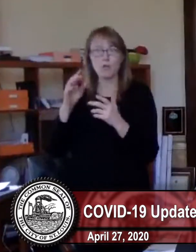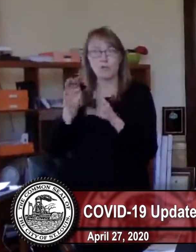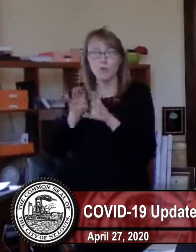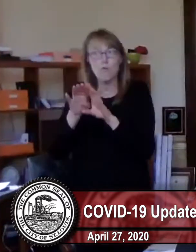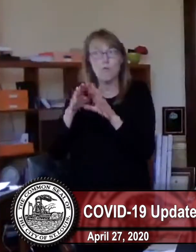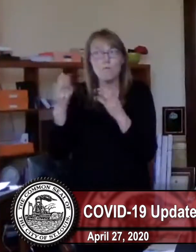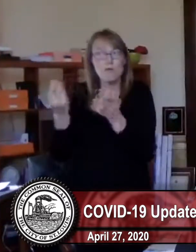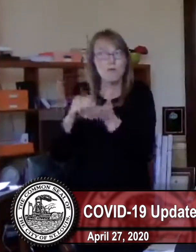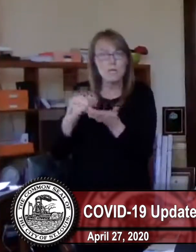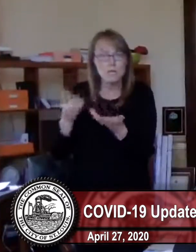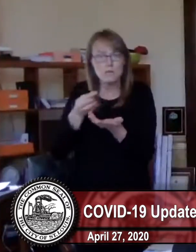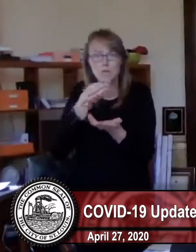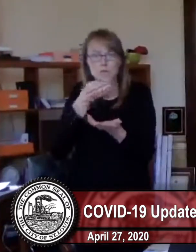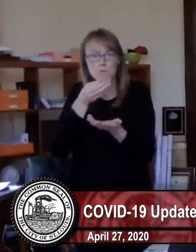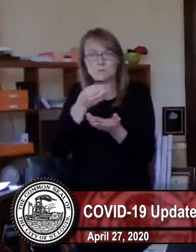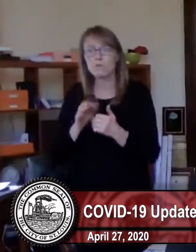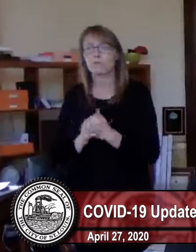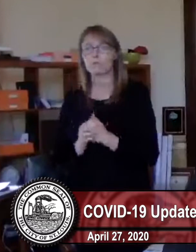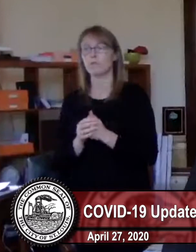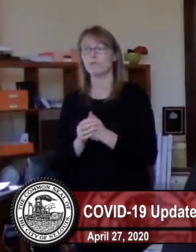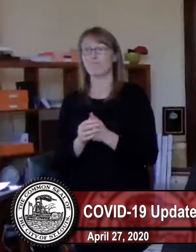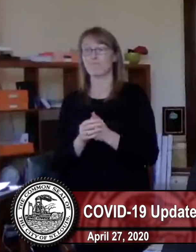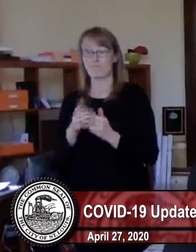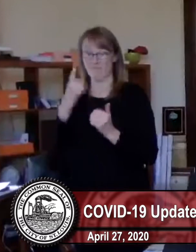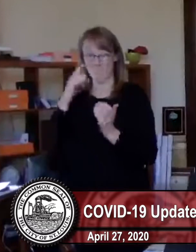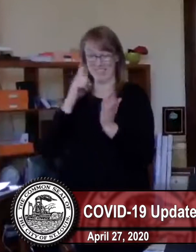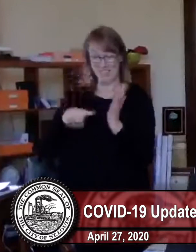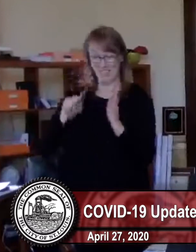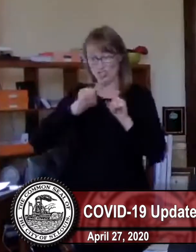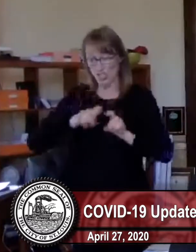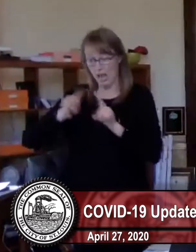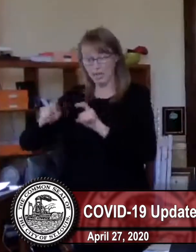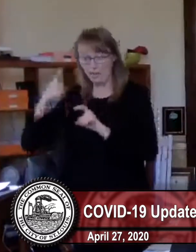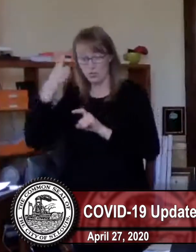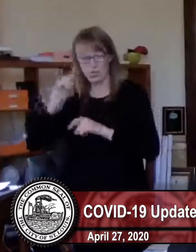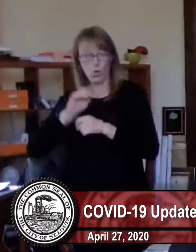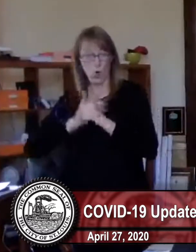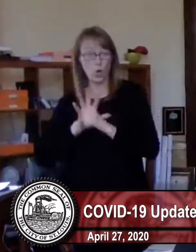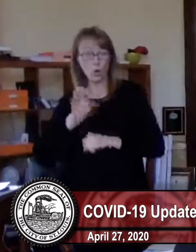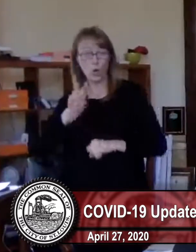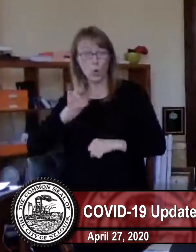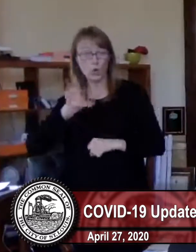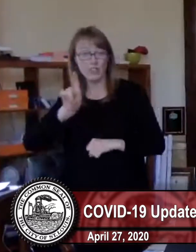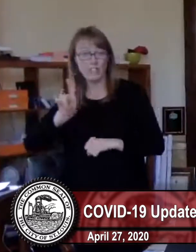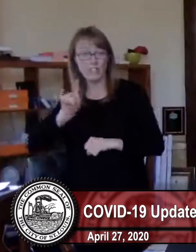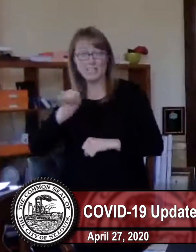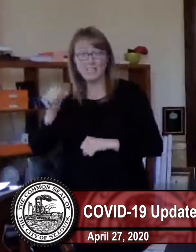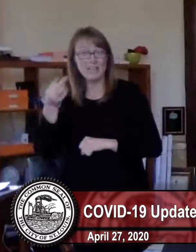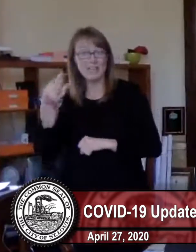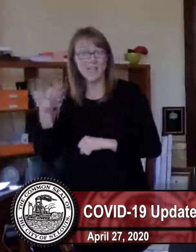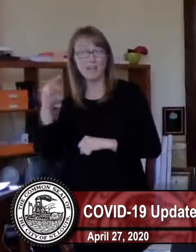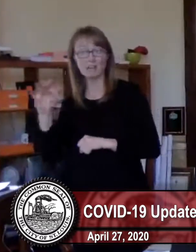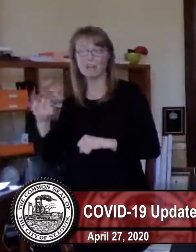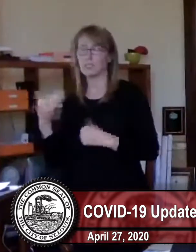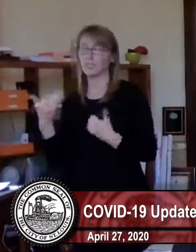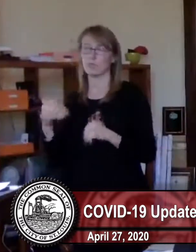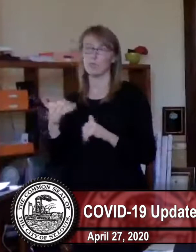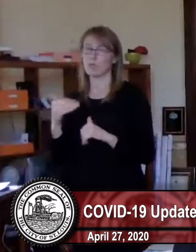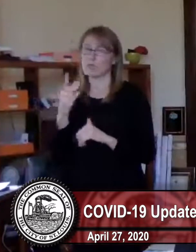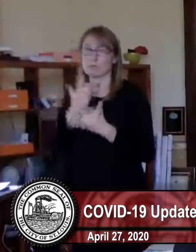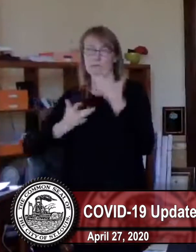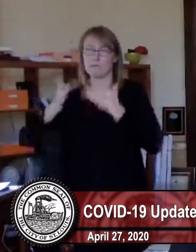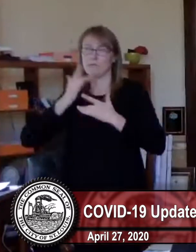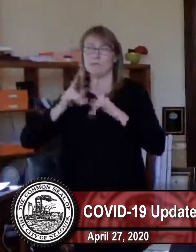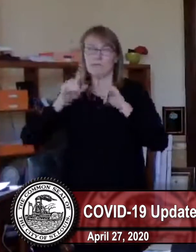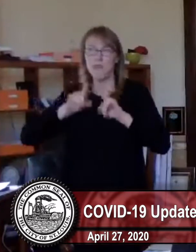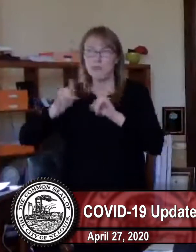tests. You've heard me say that constantly. We still don't have enough tests. It's a broken record that our tests are going to come